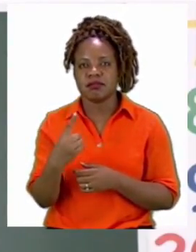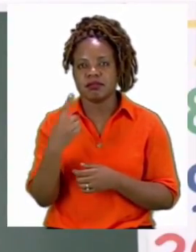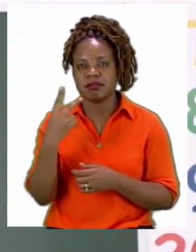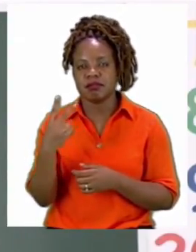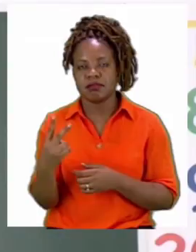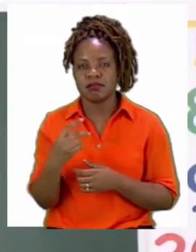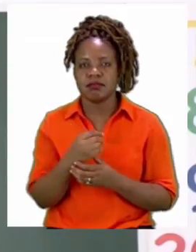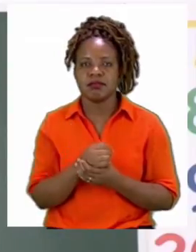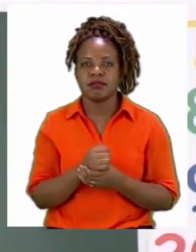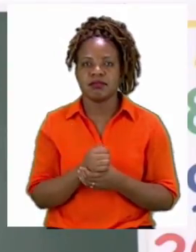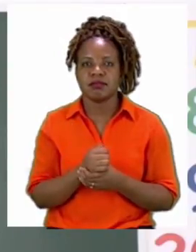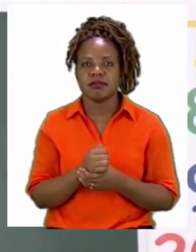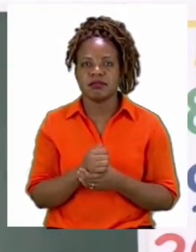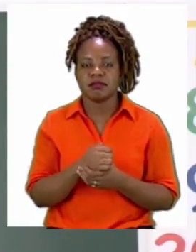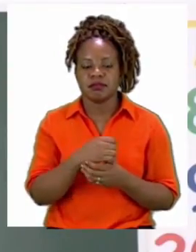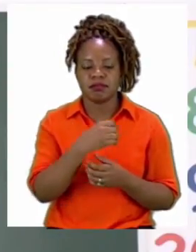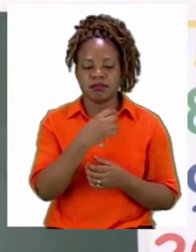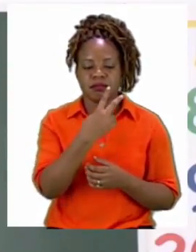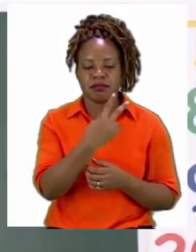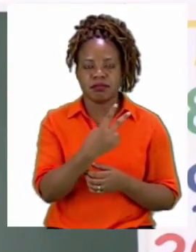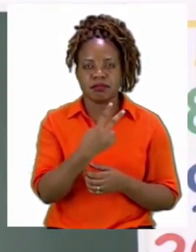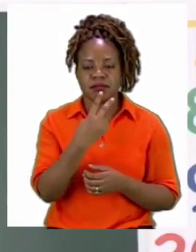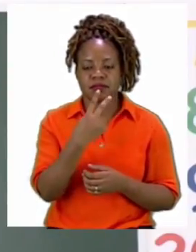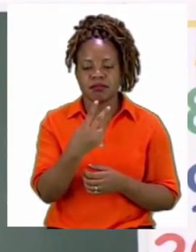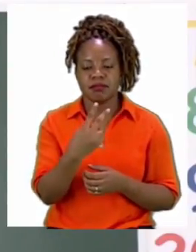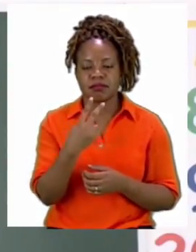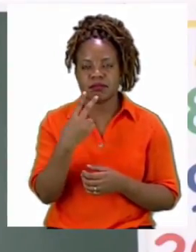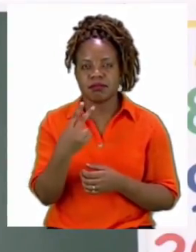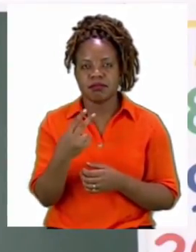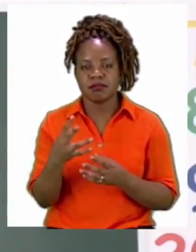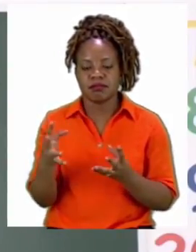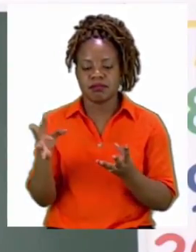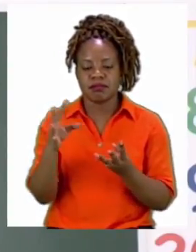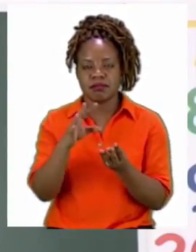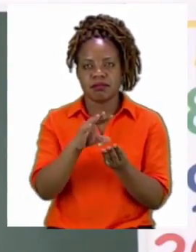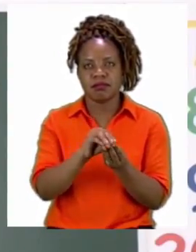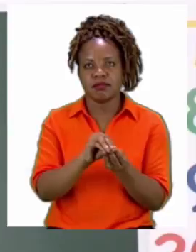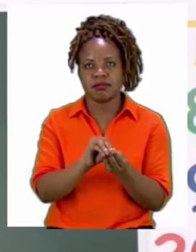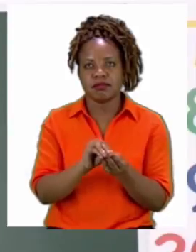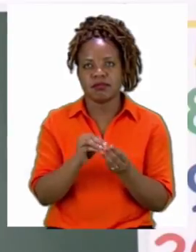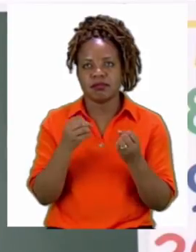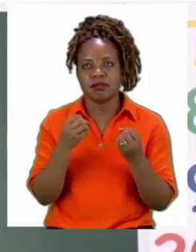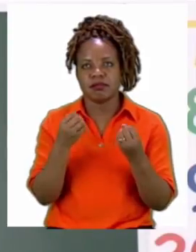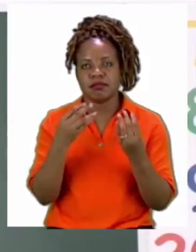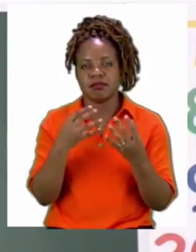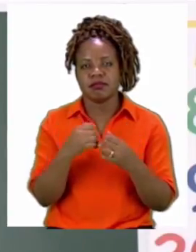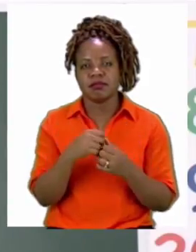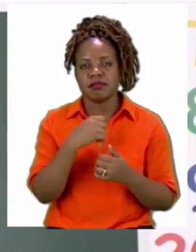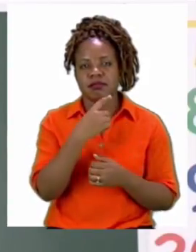1, 2. Now we're going to count them all together.